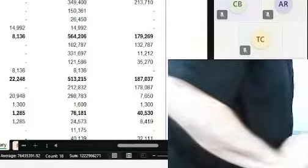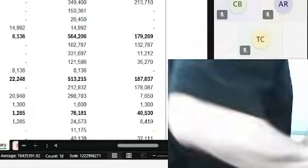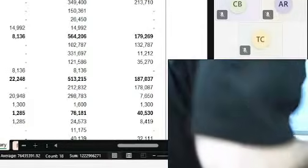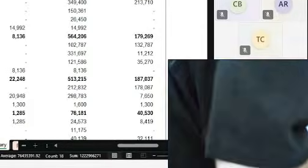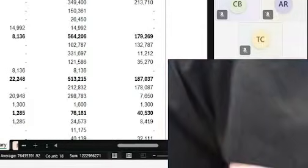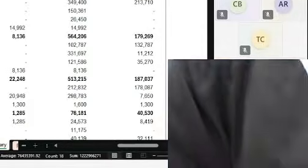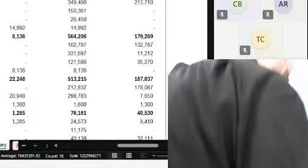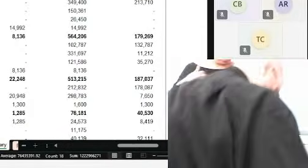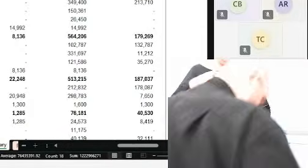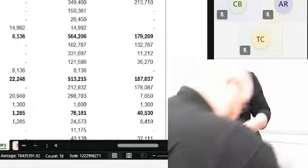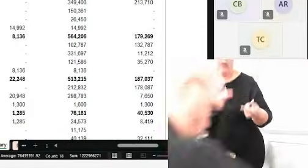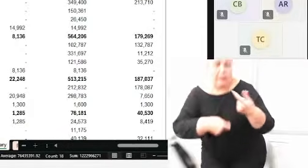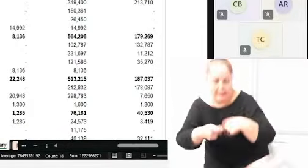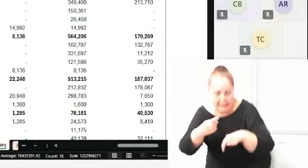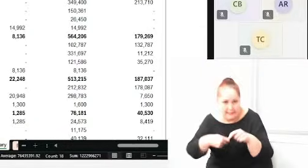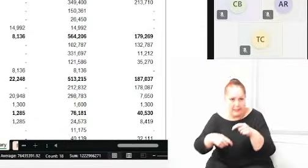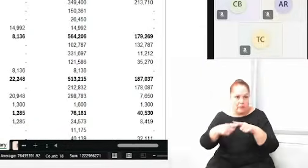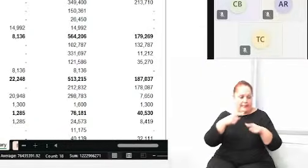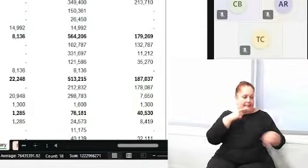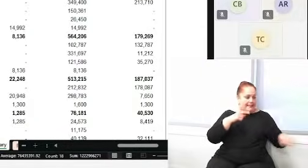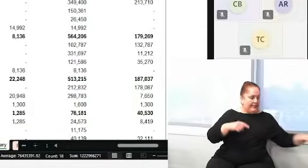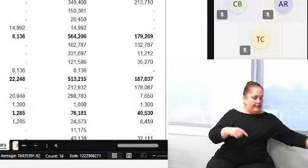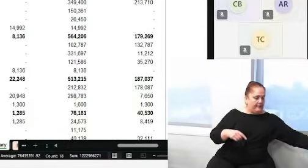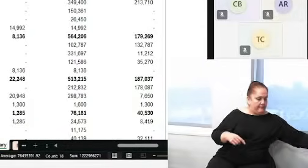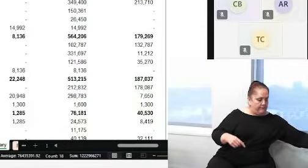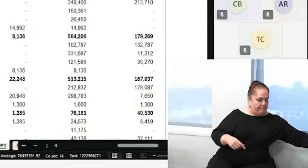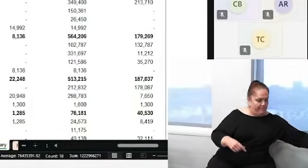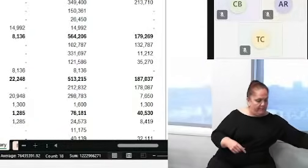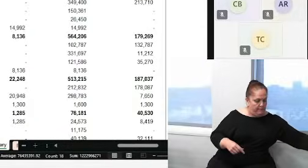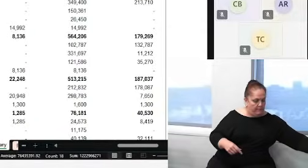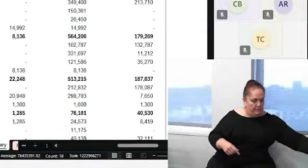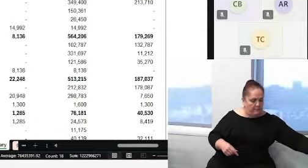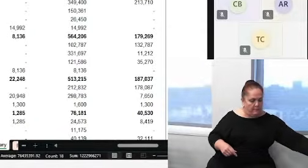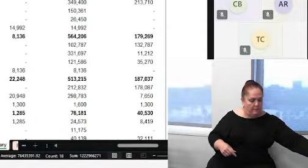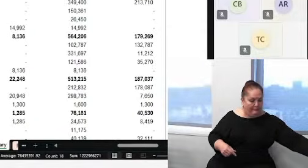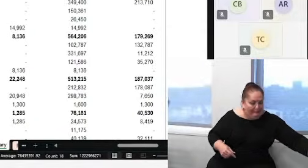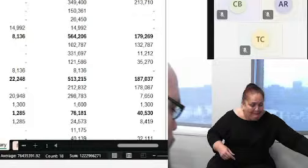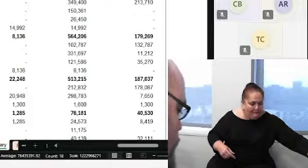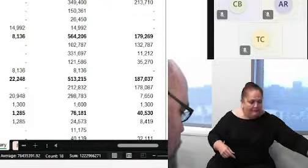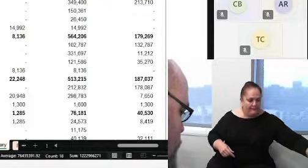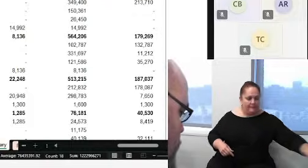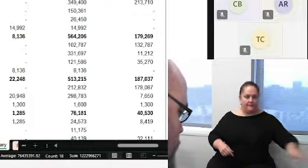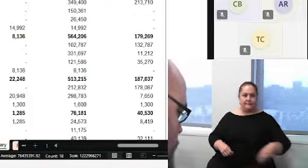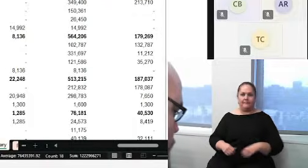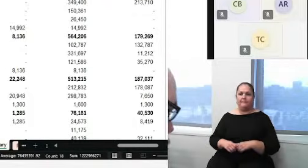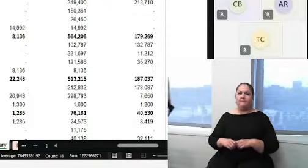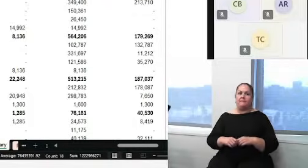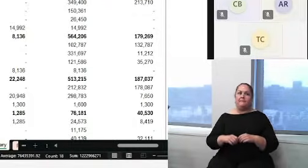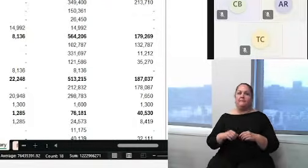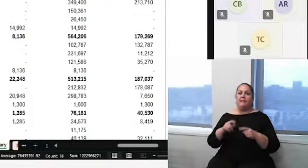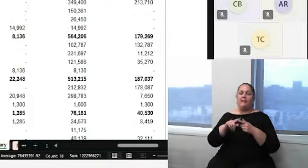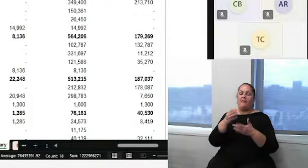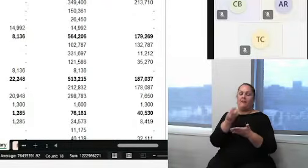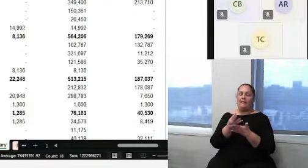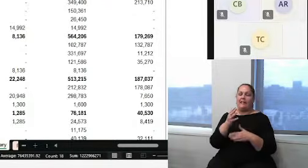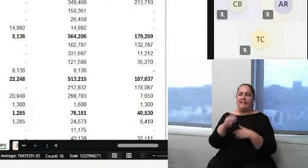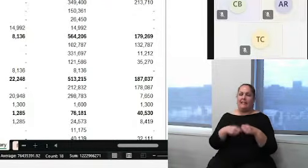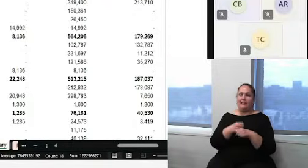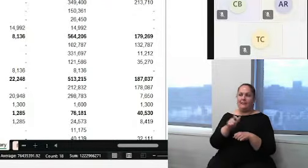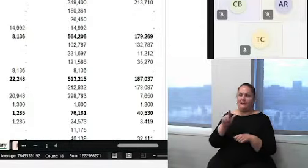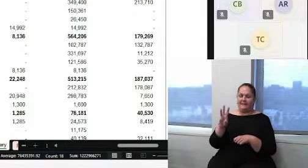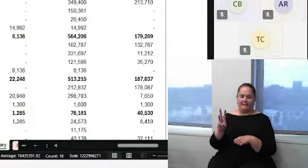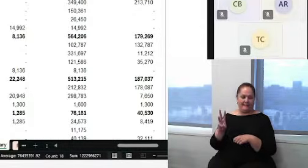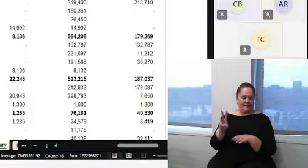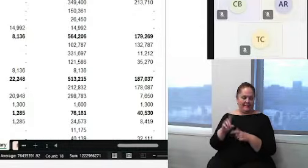We're replacing them. When we say repairing Or replacing them, yeah, sure. You may have reference to 2026. Fiscal